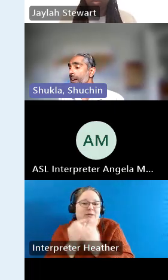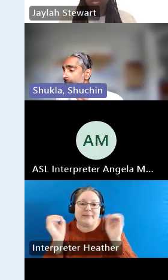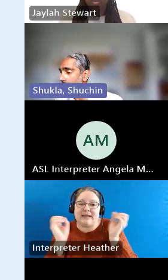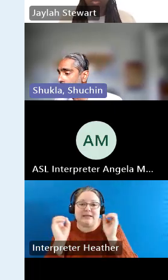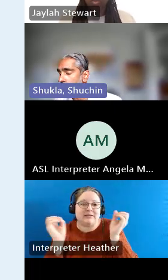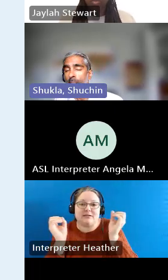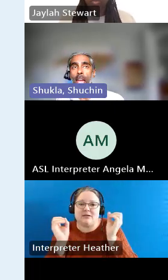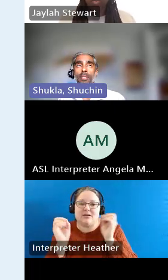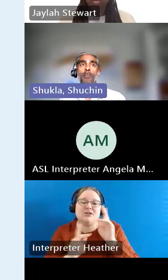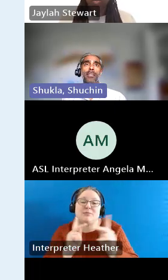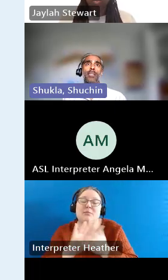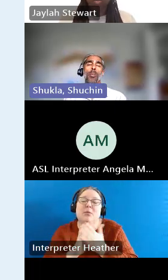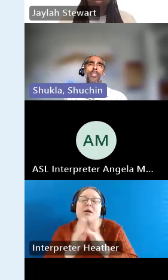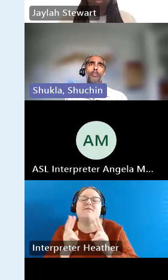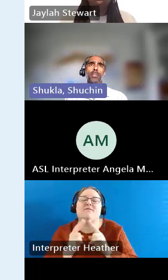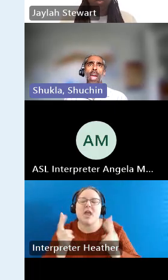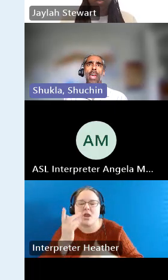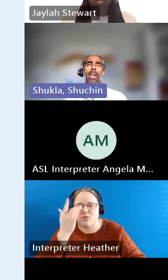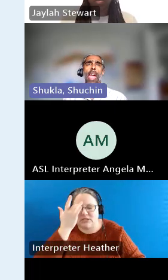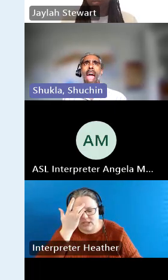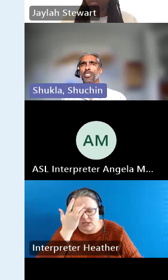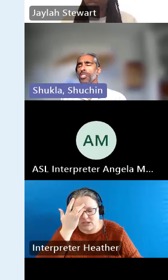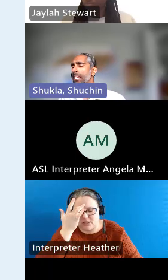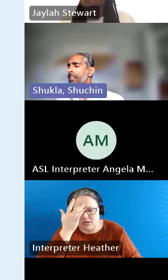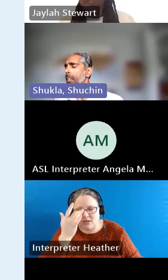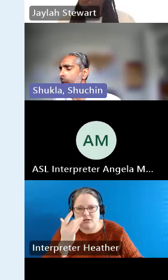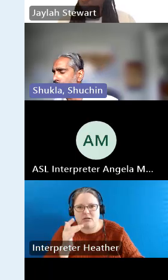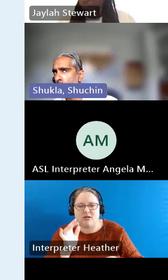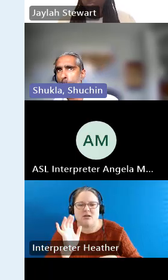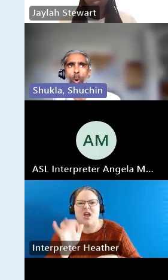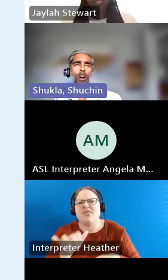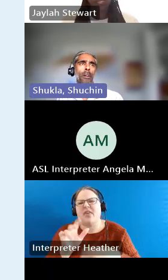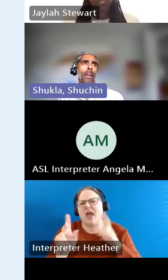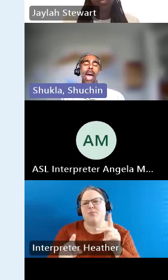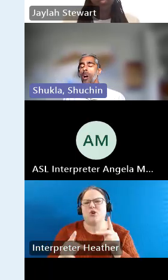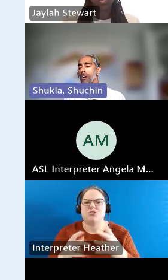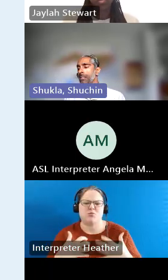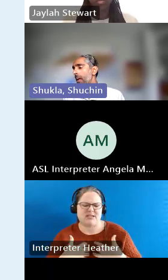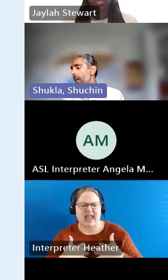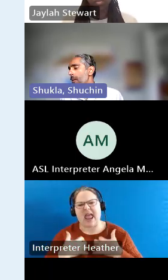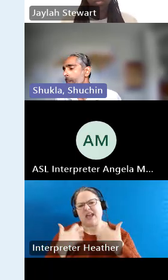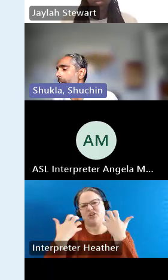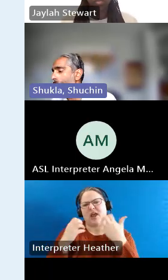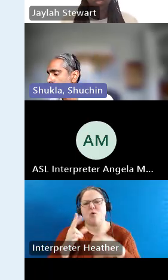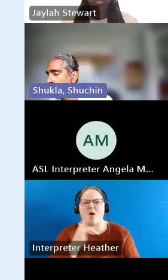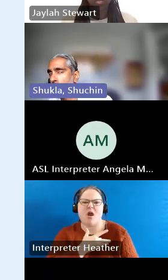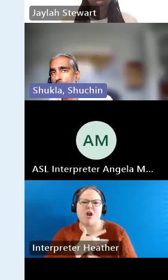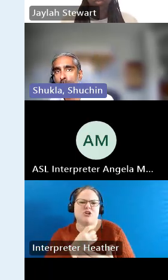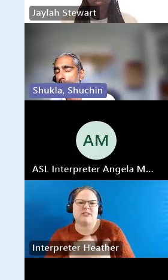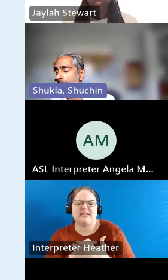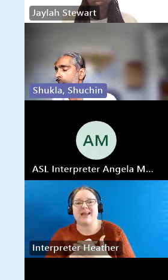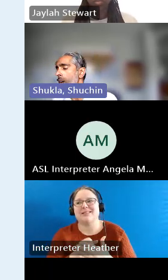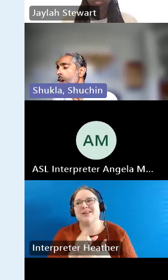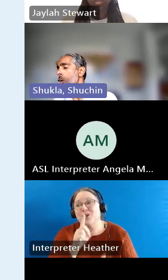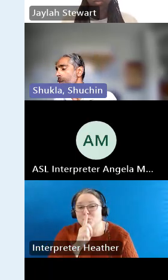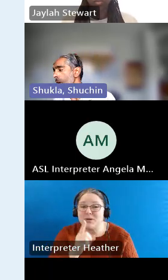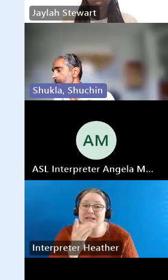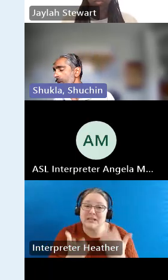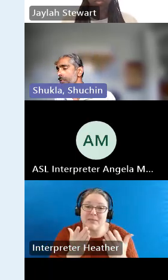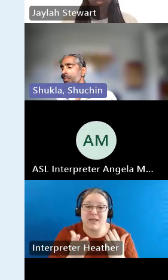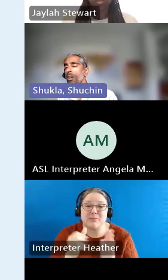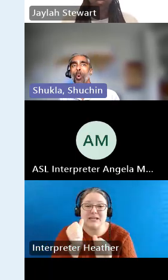so people get very sick and they might say, well, that person had an agitated delirium or had a heart attack. And it might actually have been a